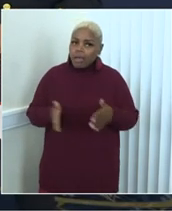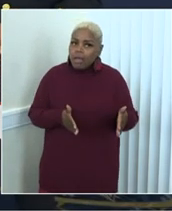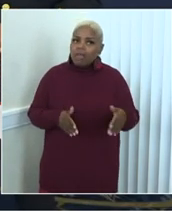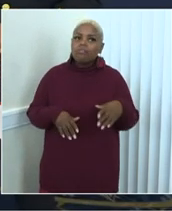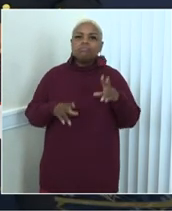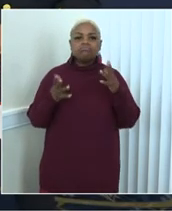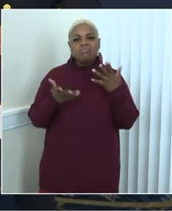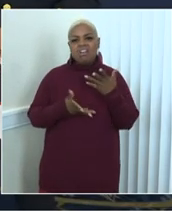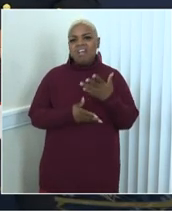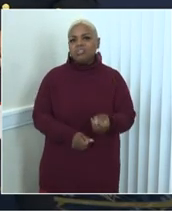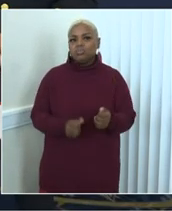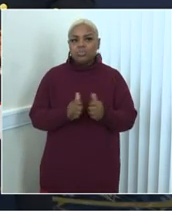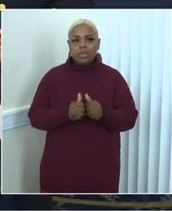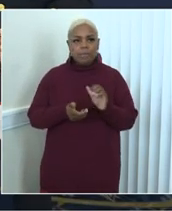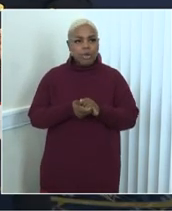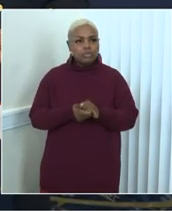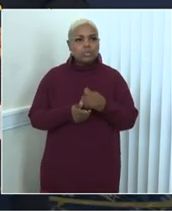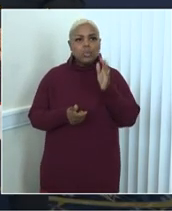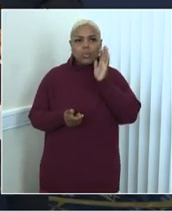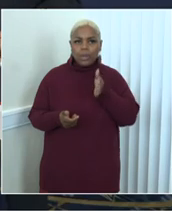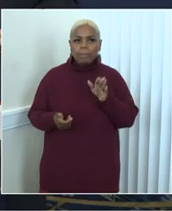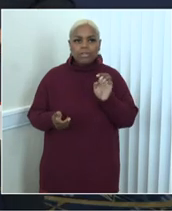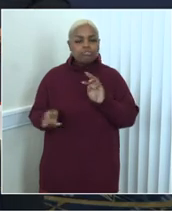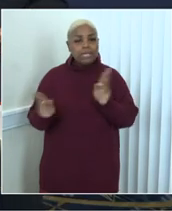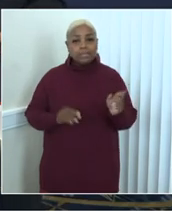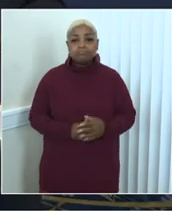our partners here that we will be ready.